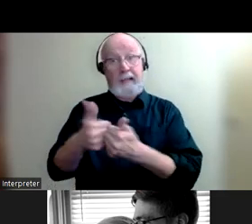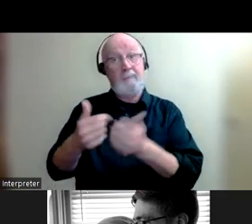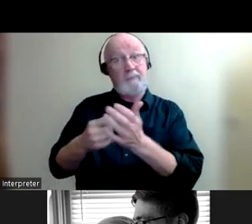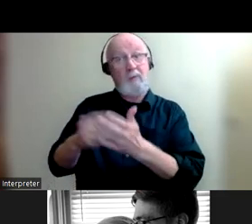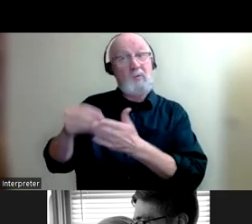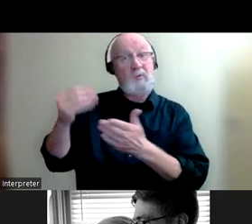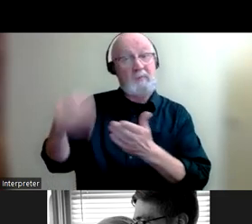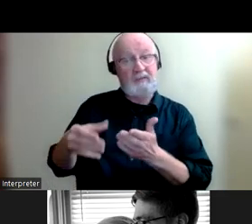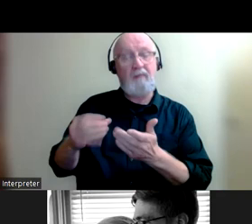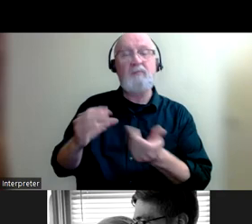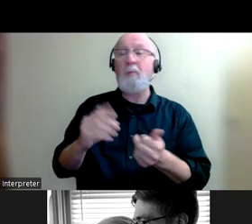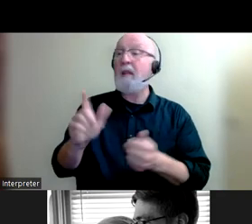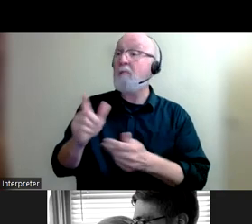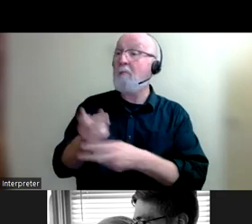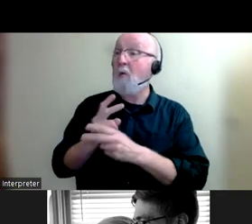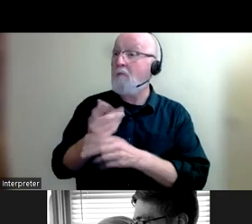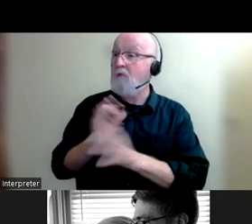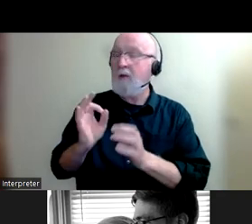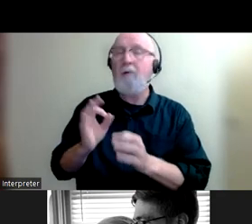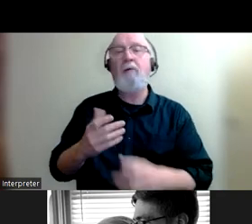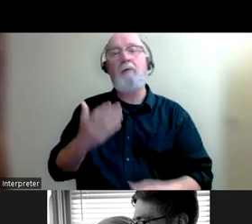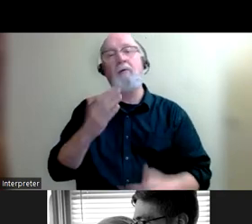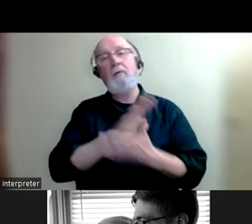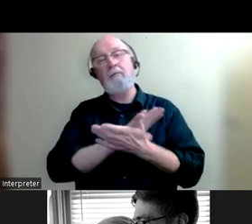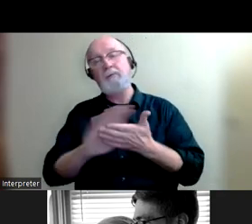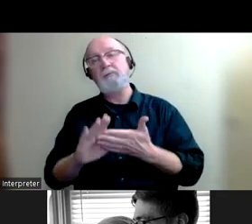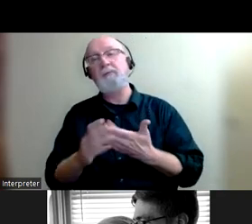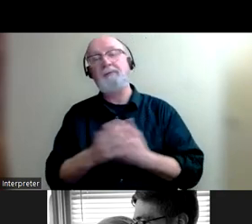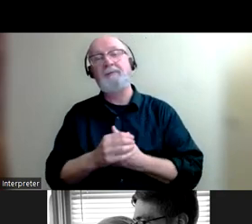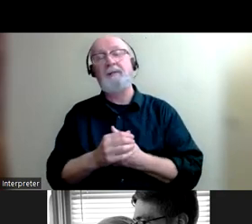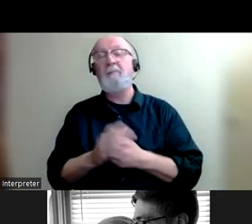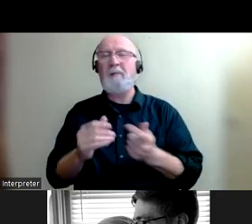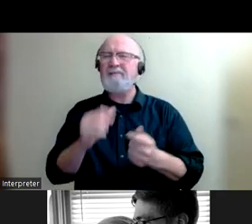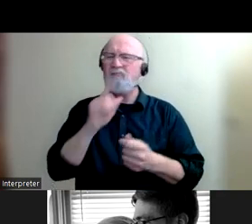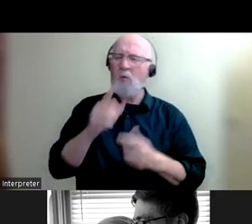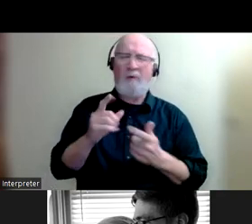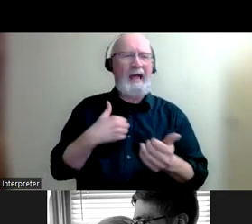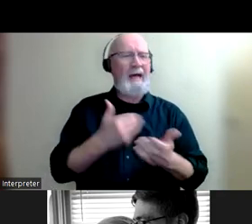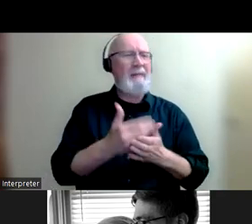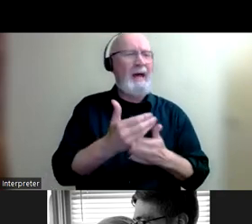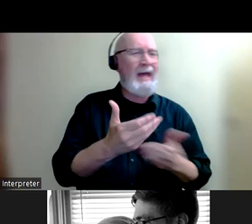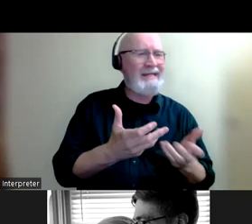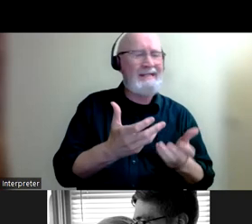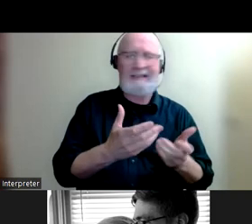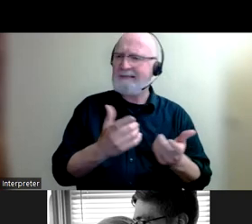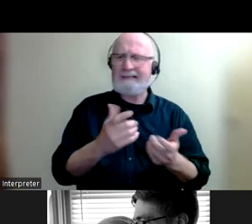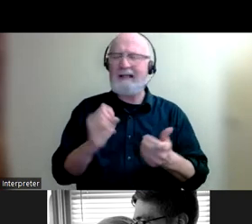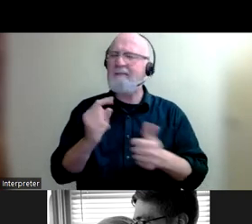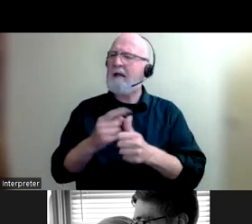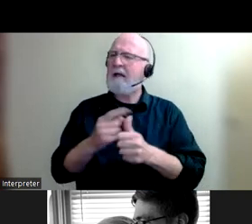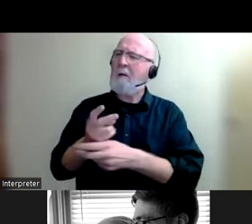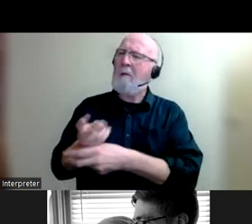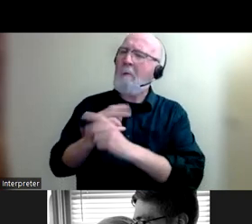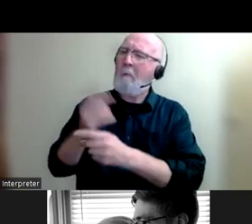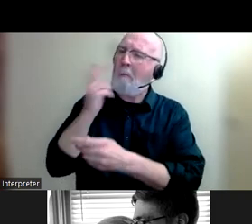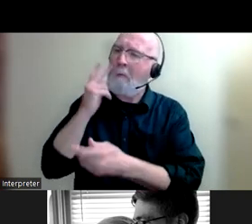we offer that, you know, if you want to try one or two out before you go, and, you know, if you want to do go out